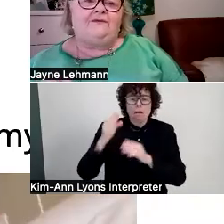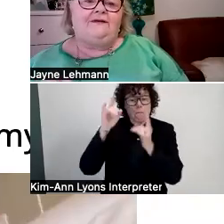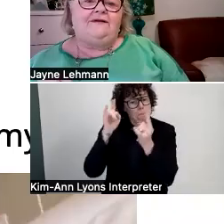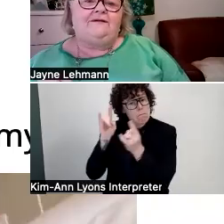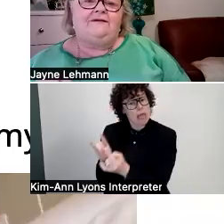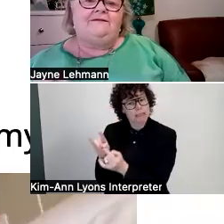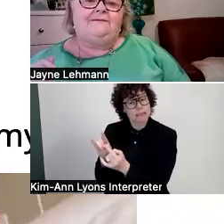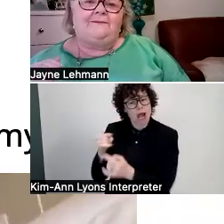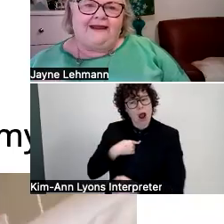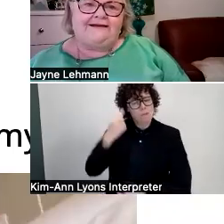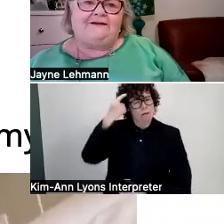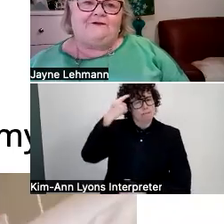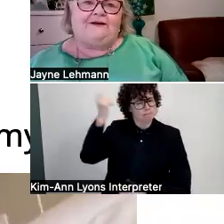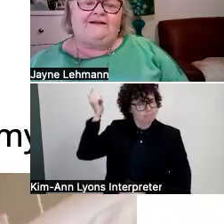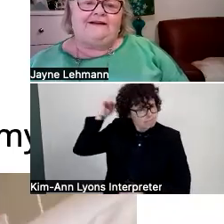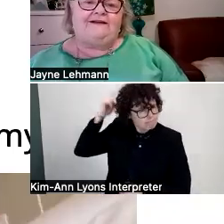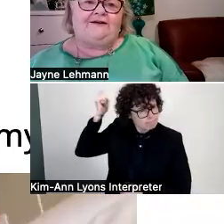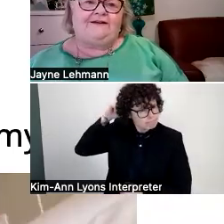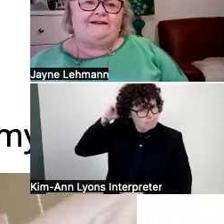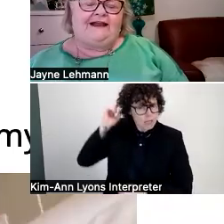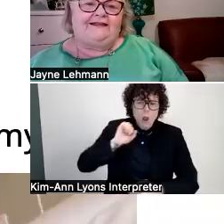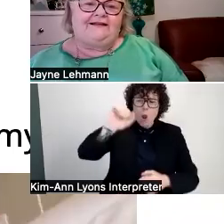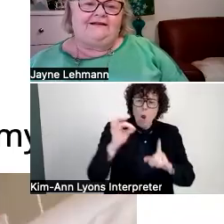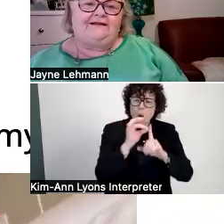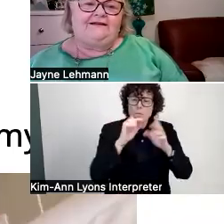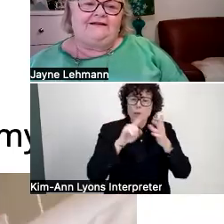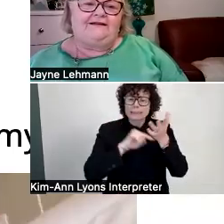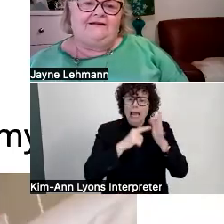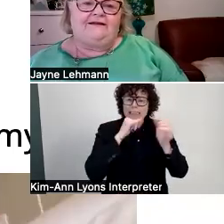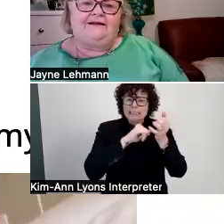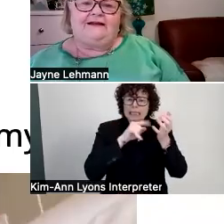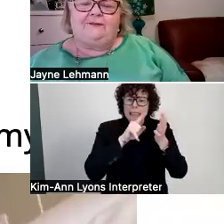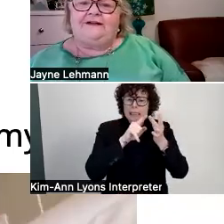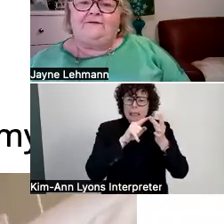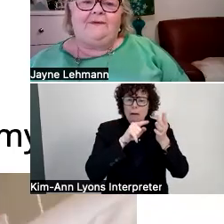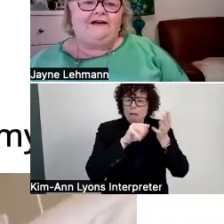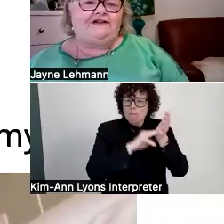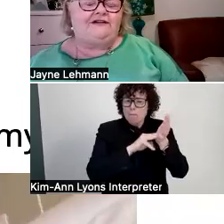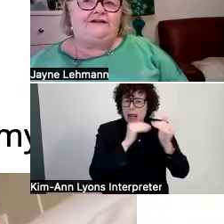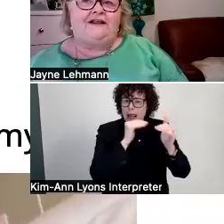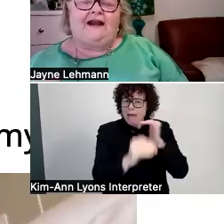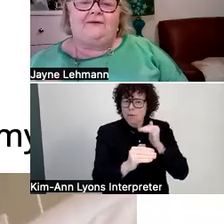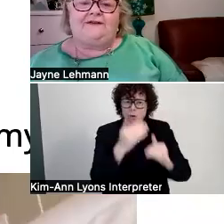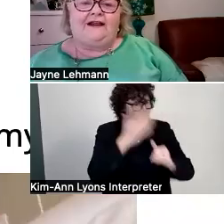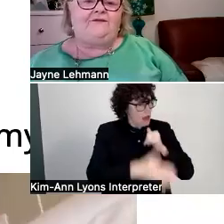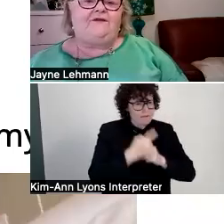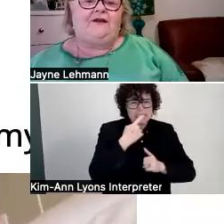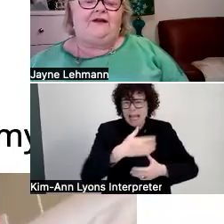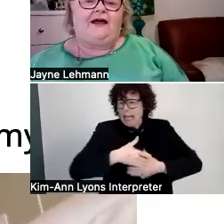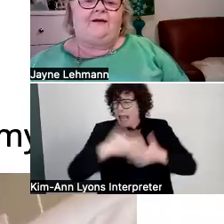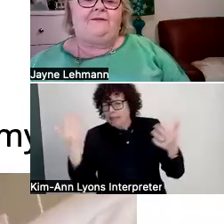level make a difference in Sarah's death? It was never mentioned and it was